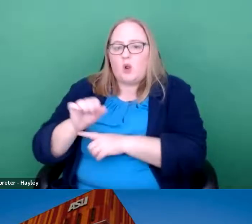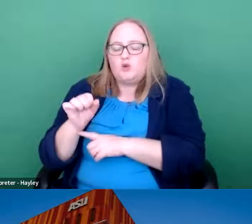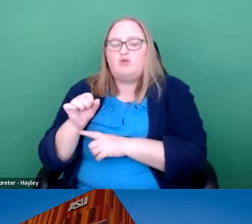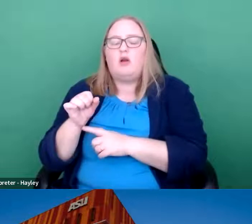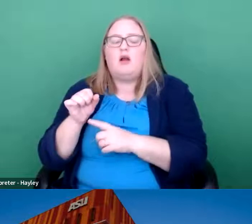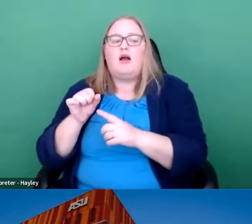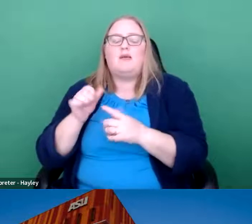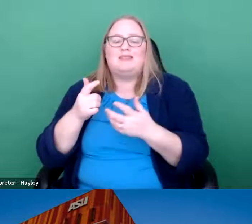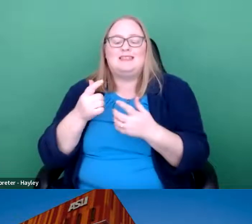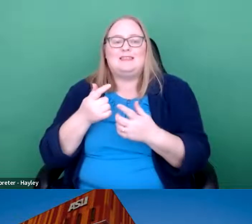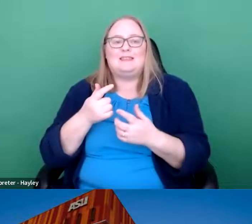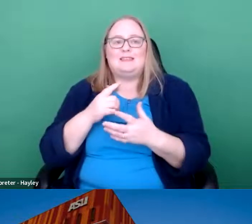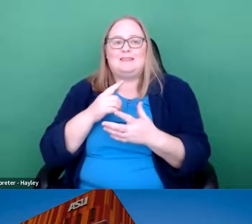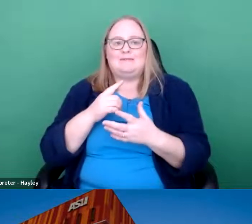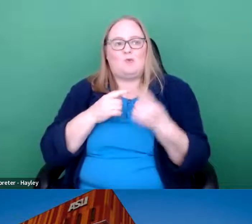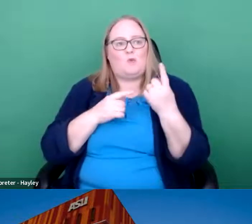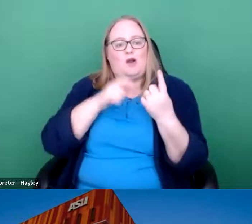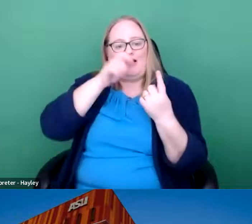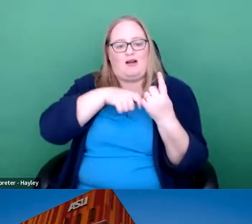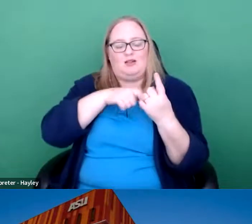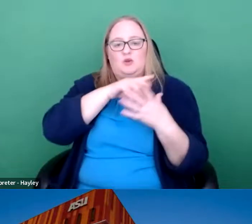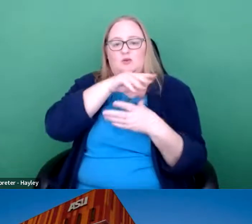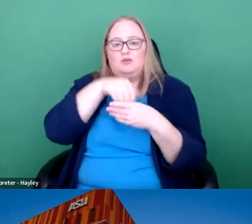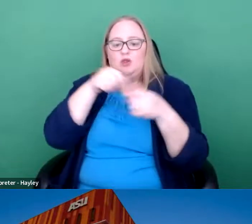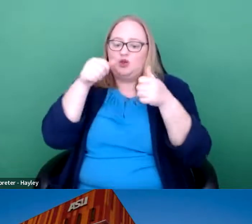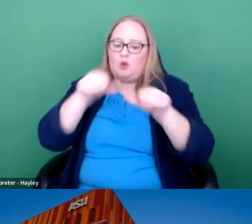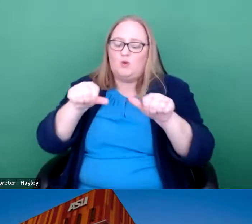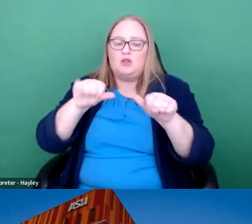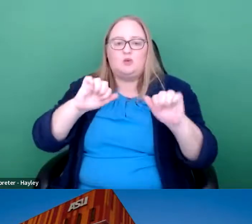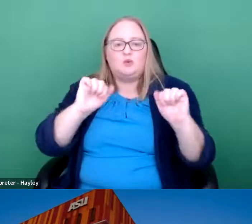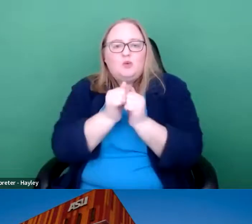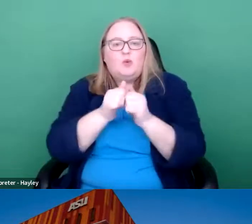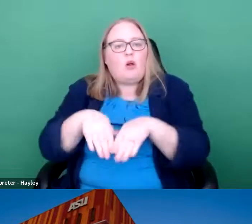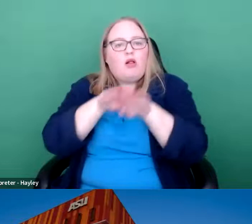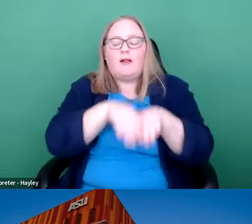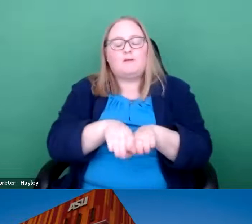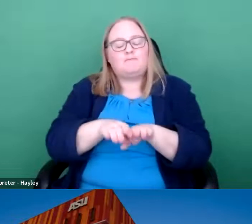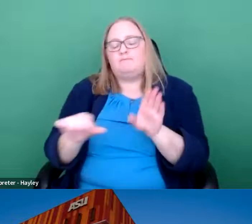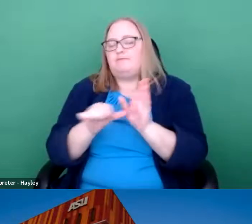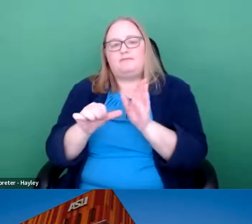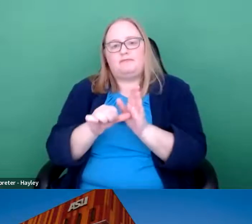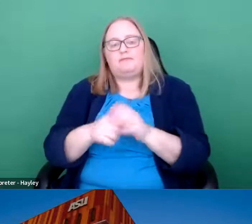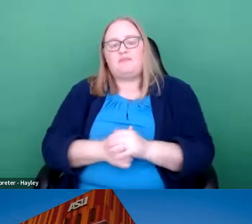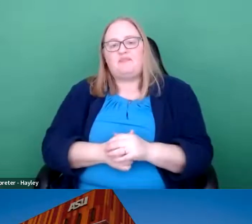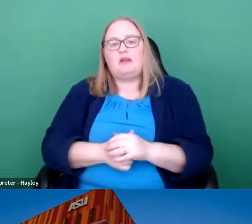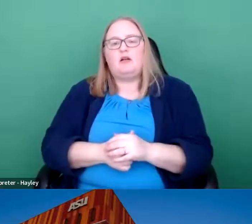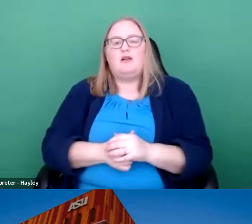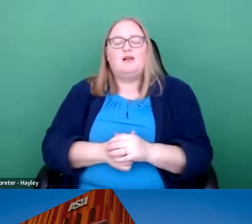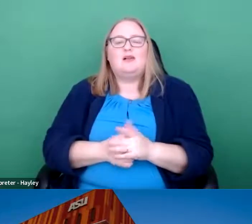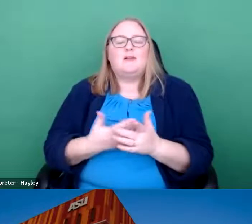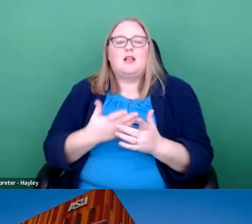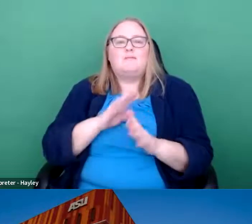not a one size fits all solution or a kind of one arm or aspect